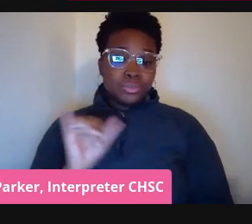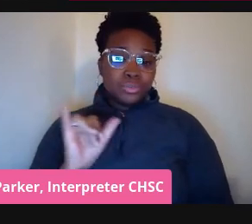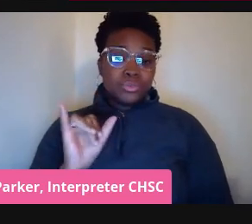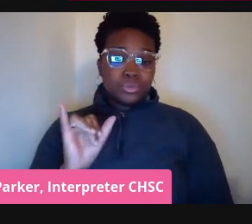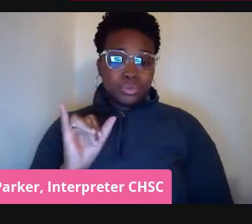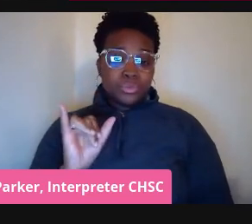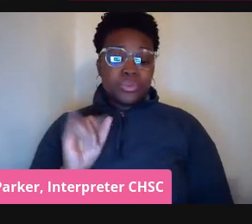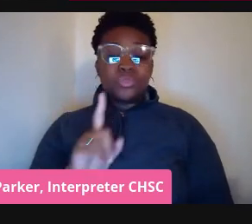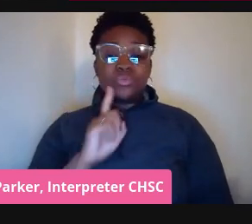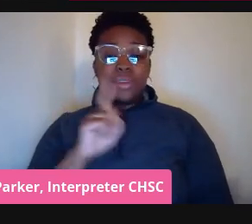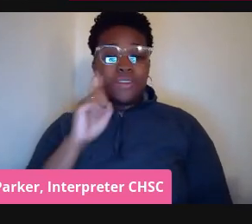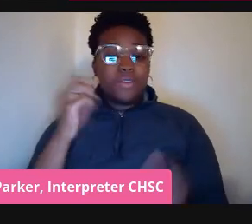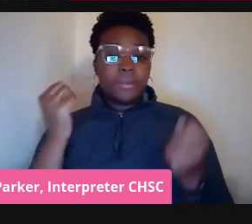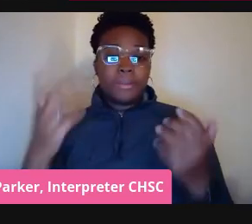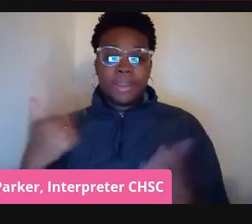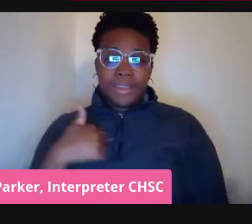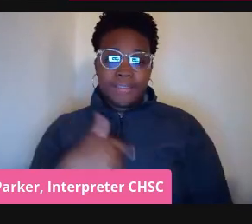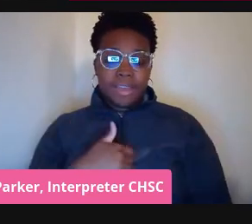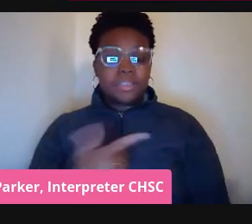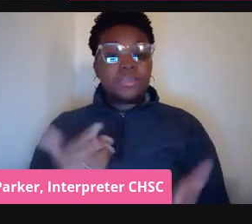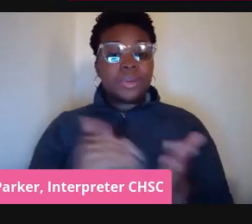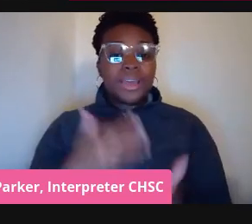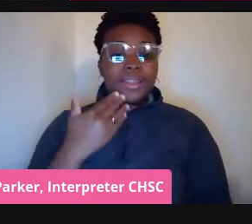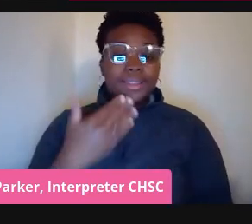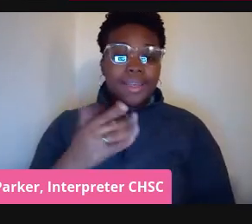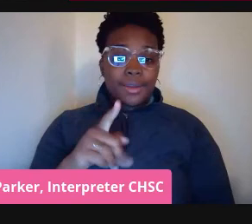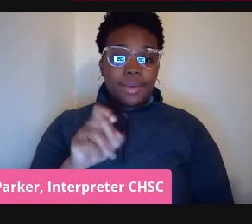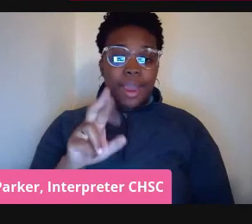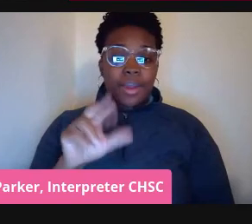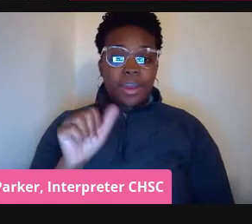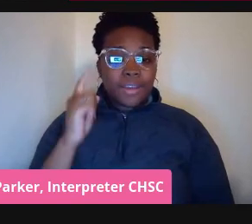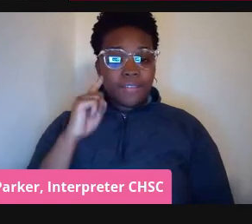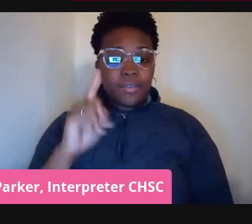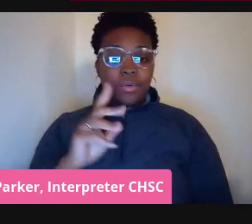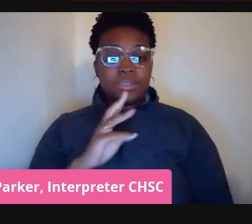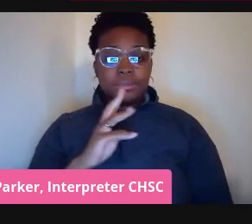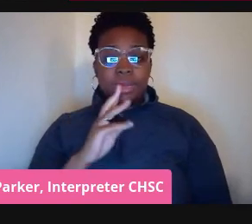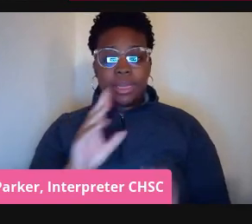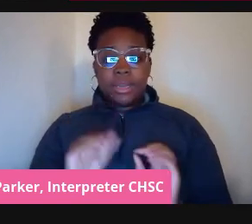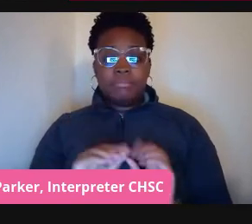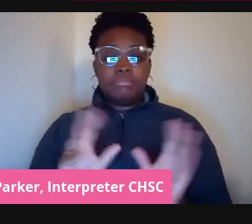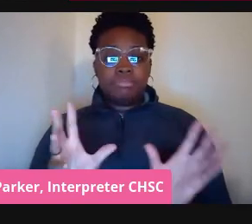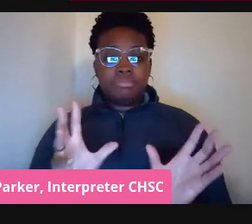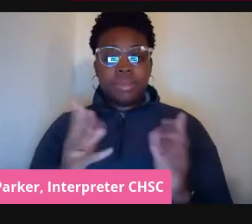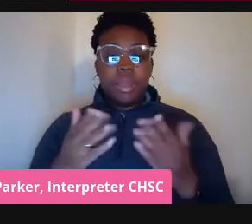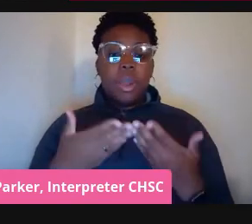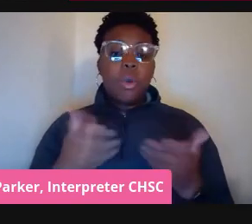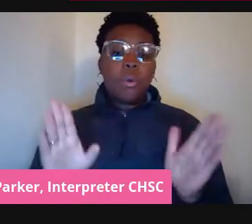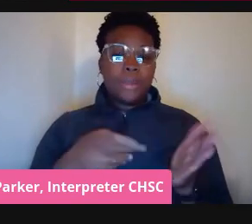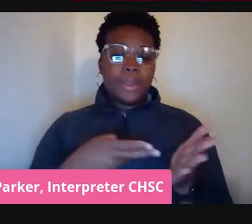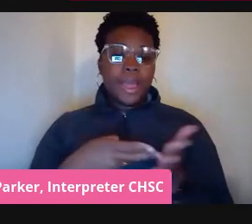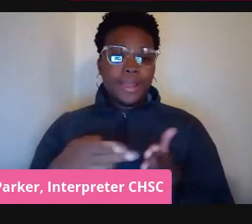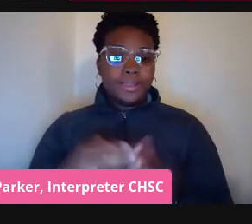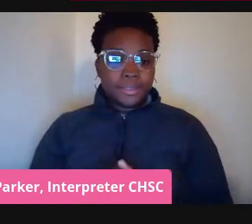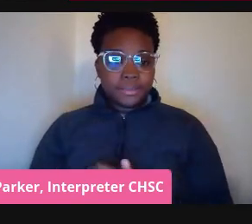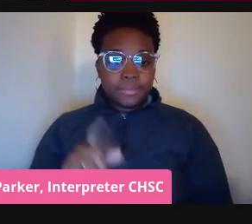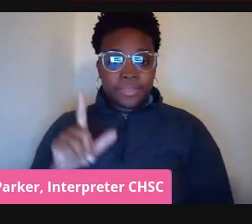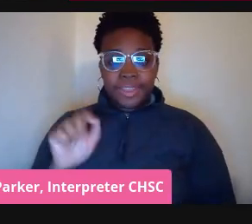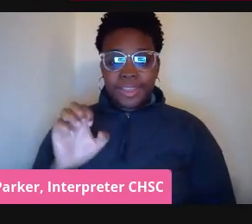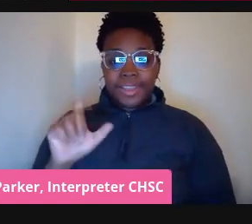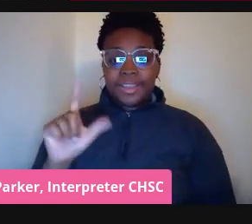many of us. So again, thank you, Erica, for for speaking so clearly. Open and honestly. And you're right. The time to have